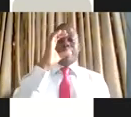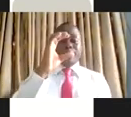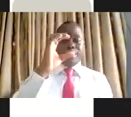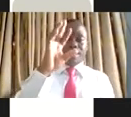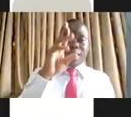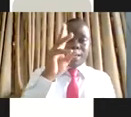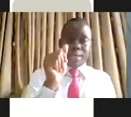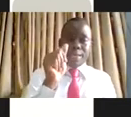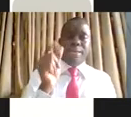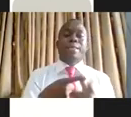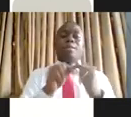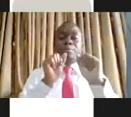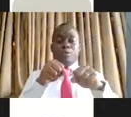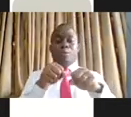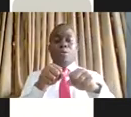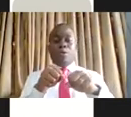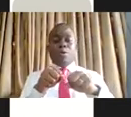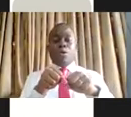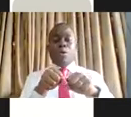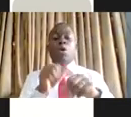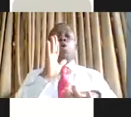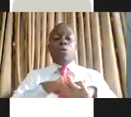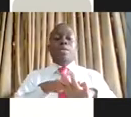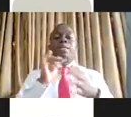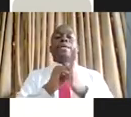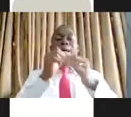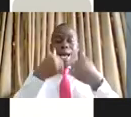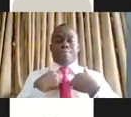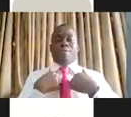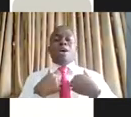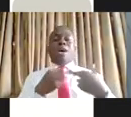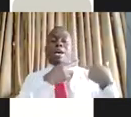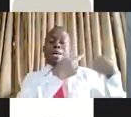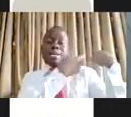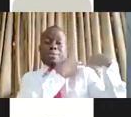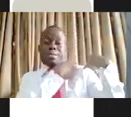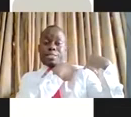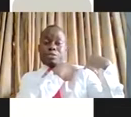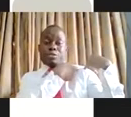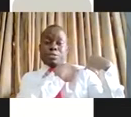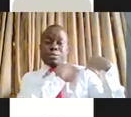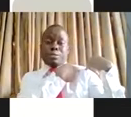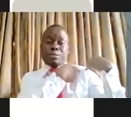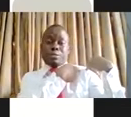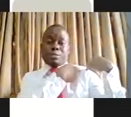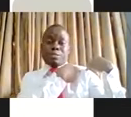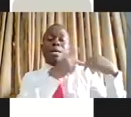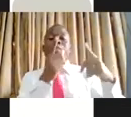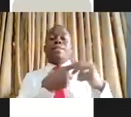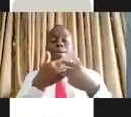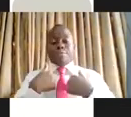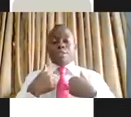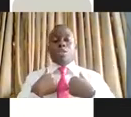will be reasonable that they also have some representation or an opportunity to choose people to sit in the CRA the way